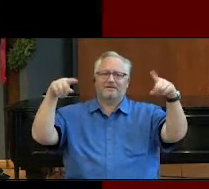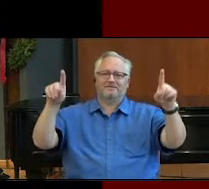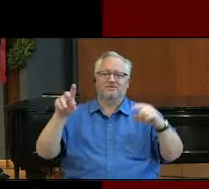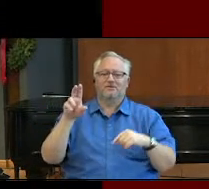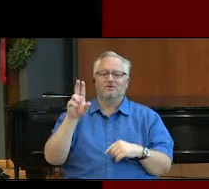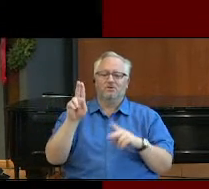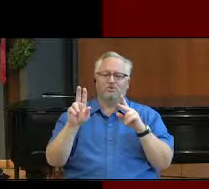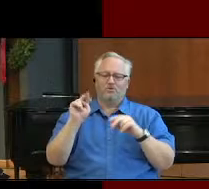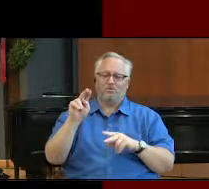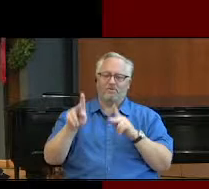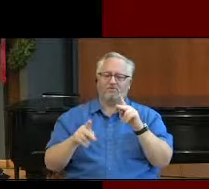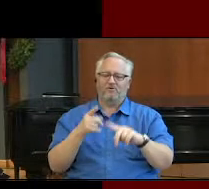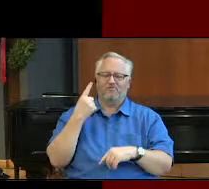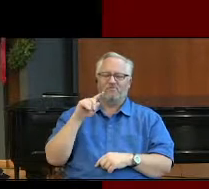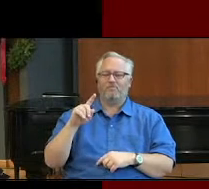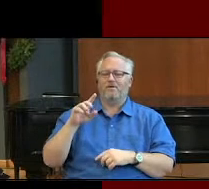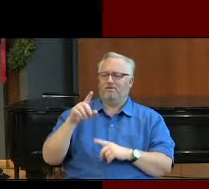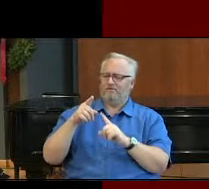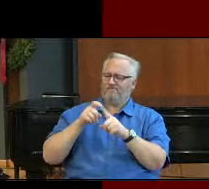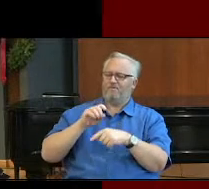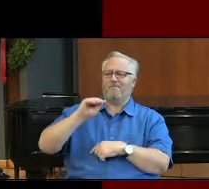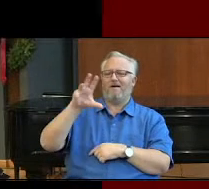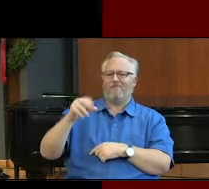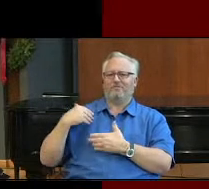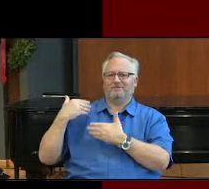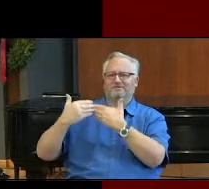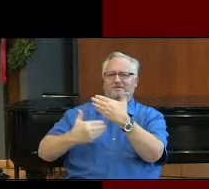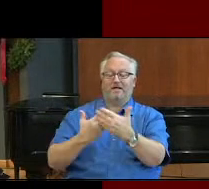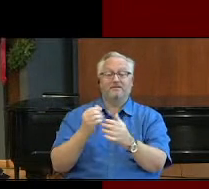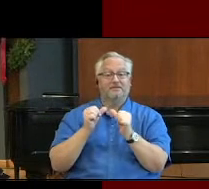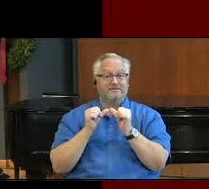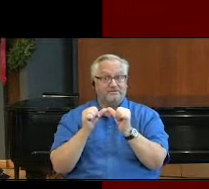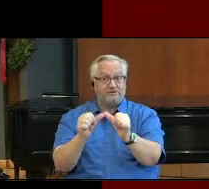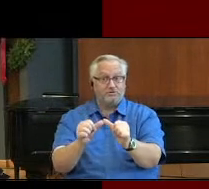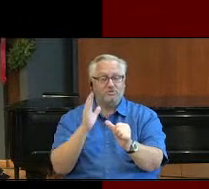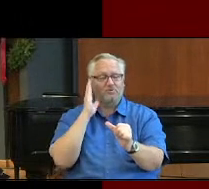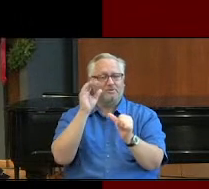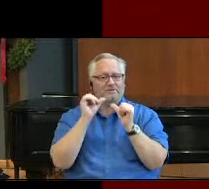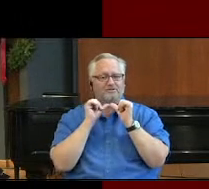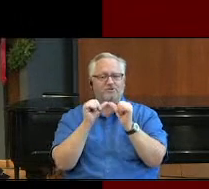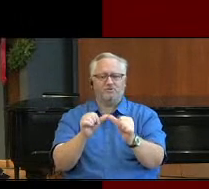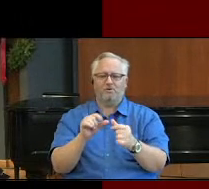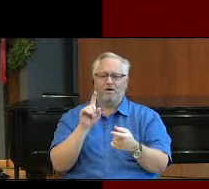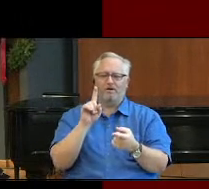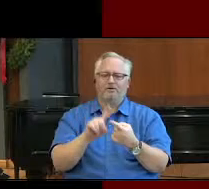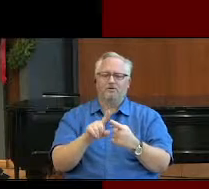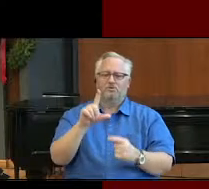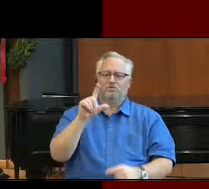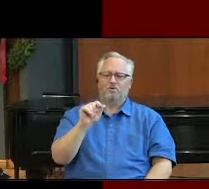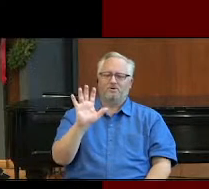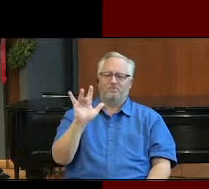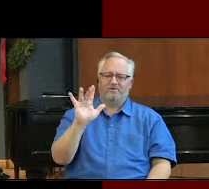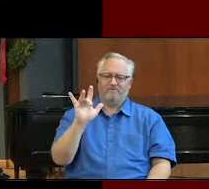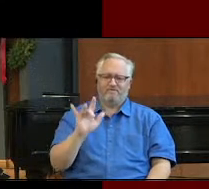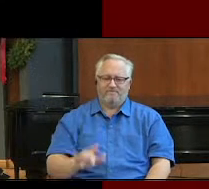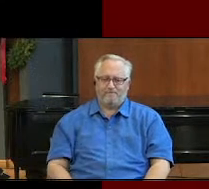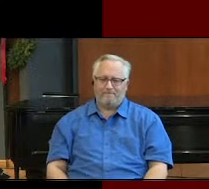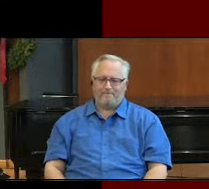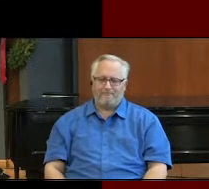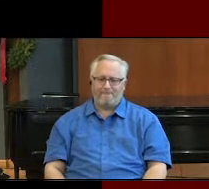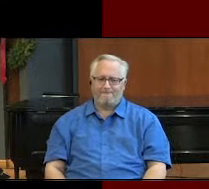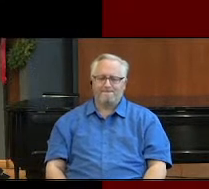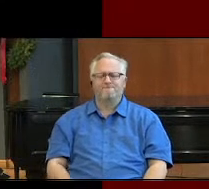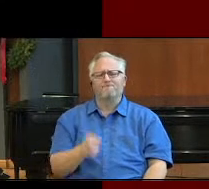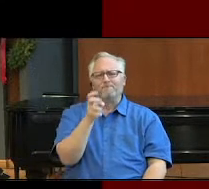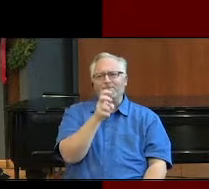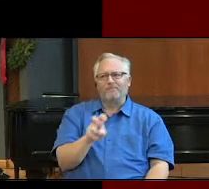of African Descent at the UN continues and will continue until 2025. As a